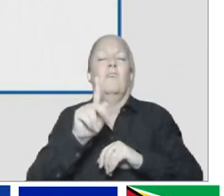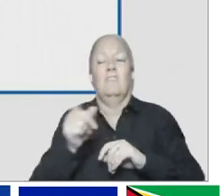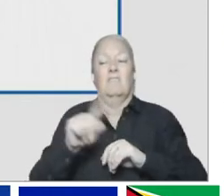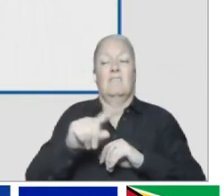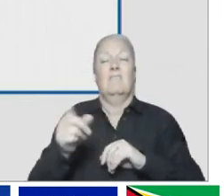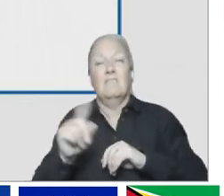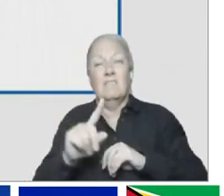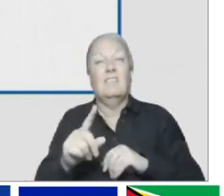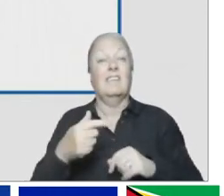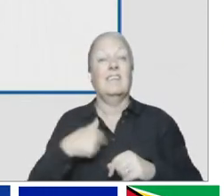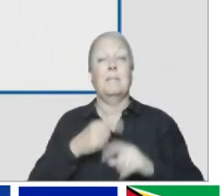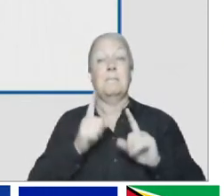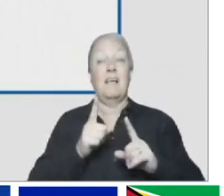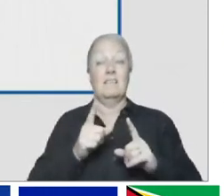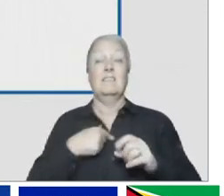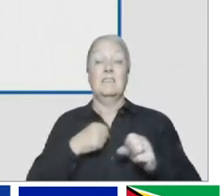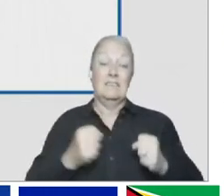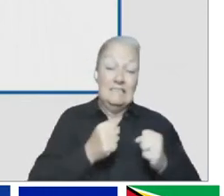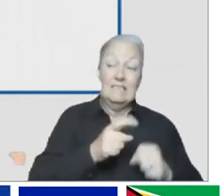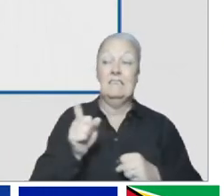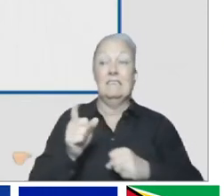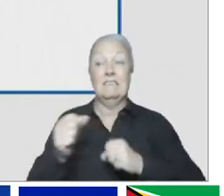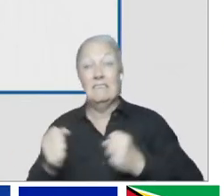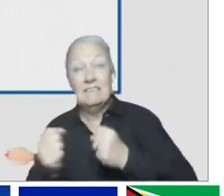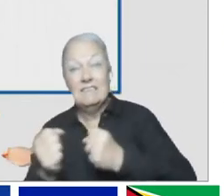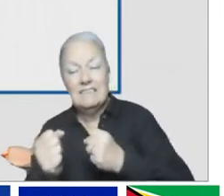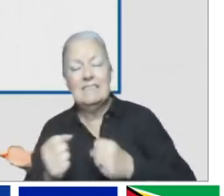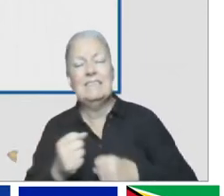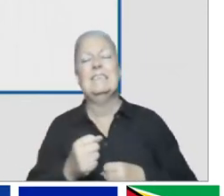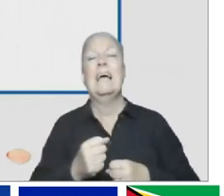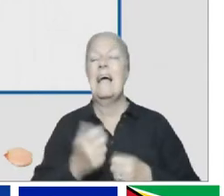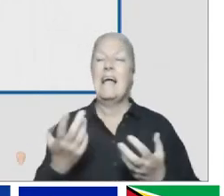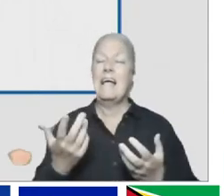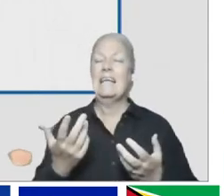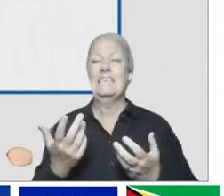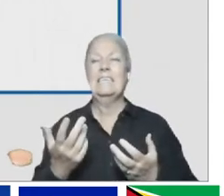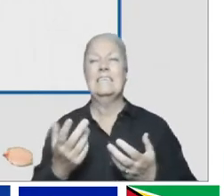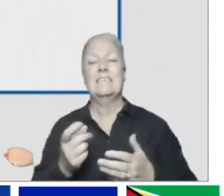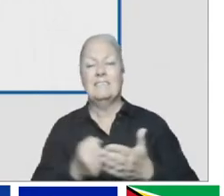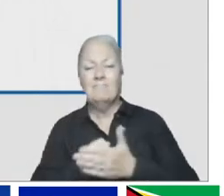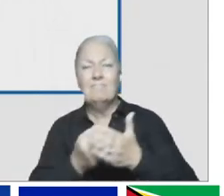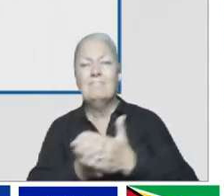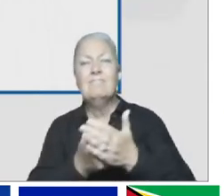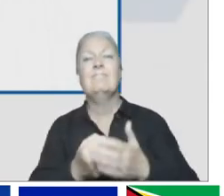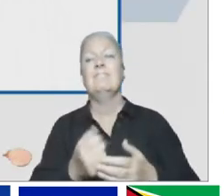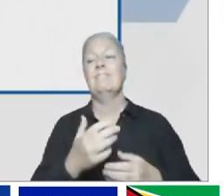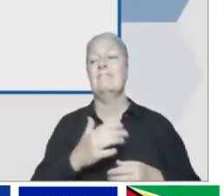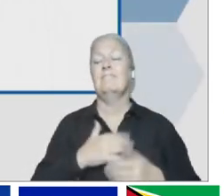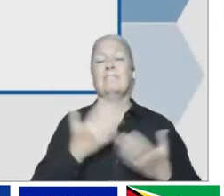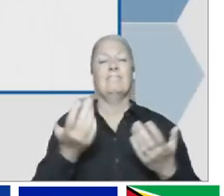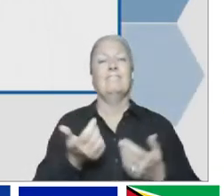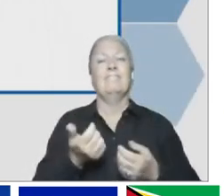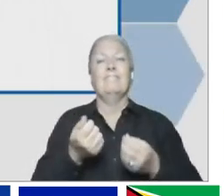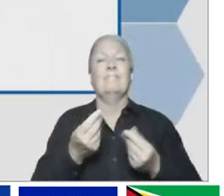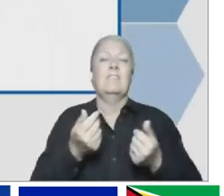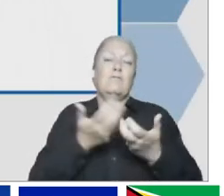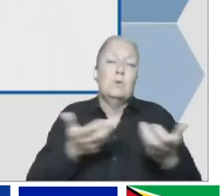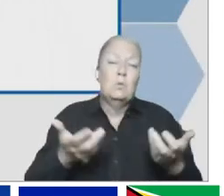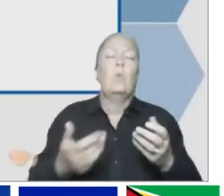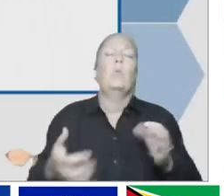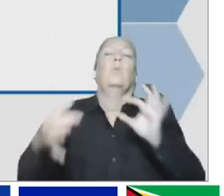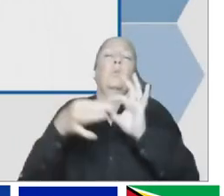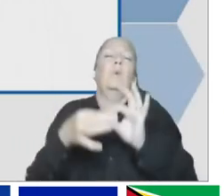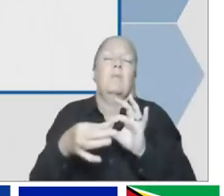to tackle this pandemic with human resources and material resources, but in a joint way. We need to continue